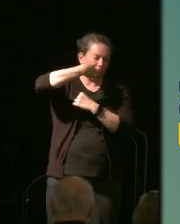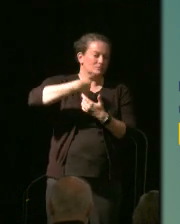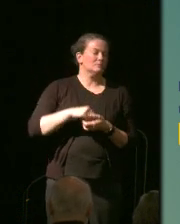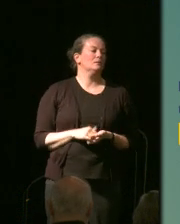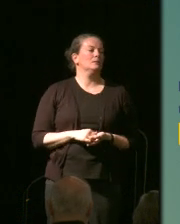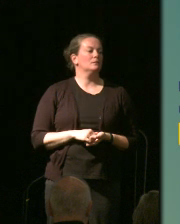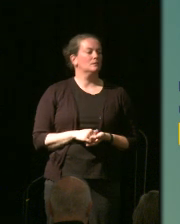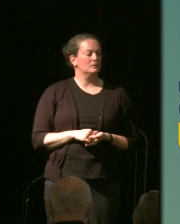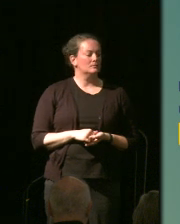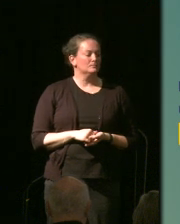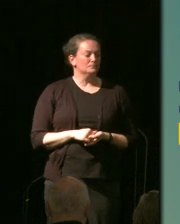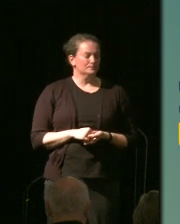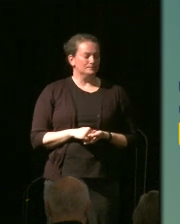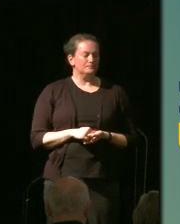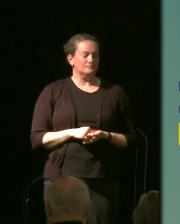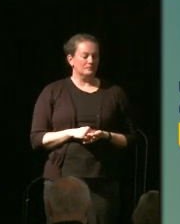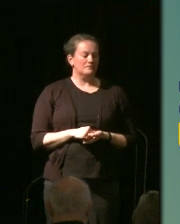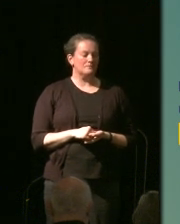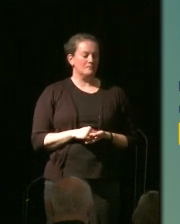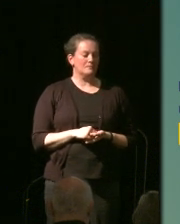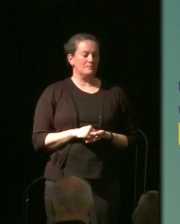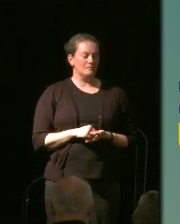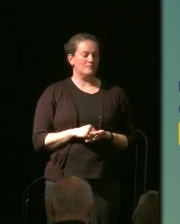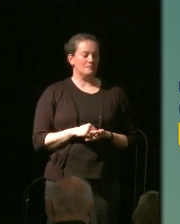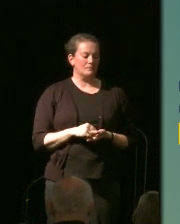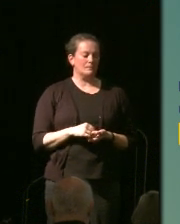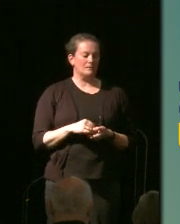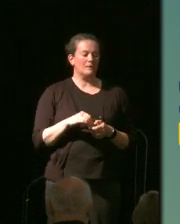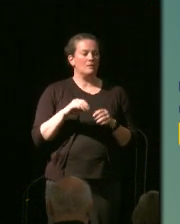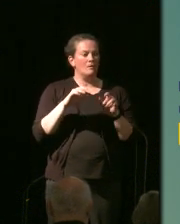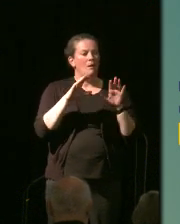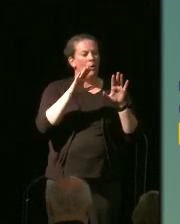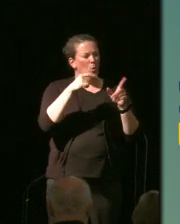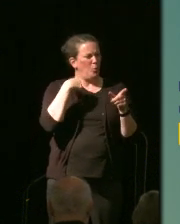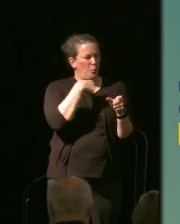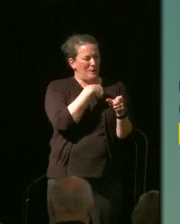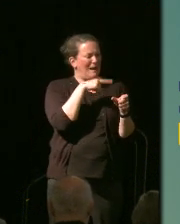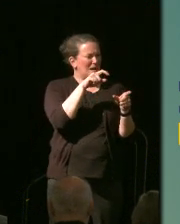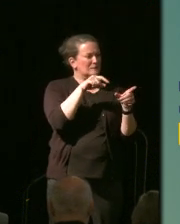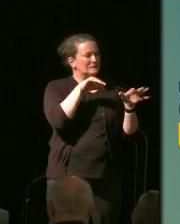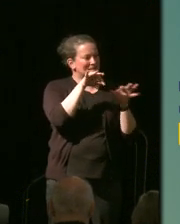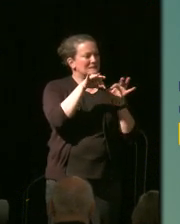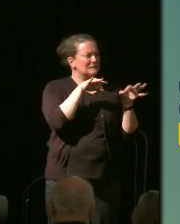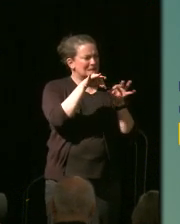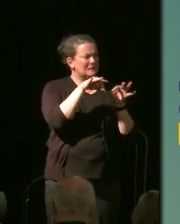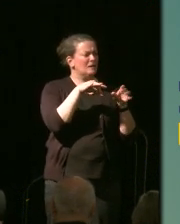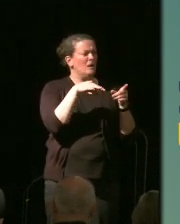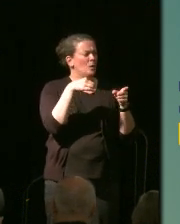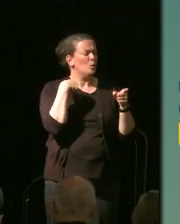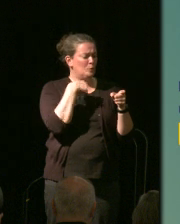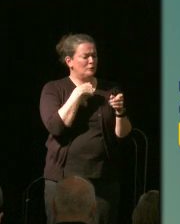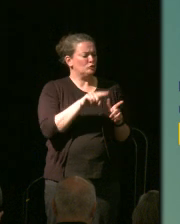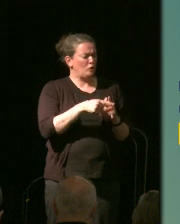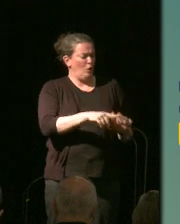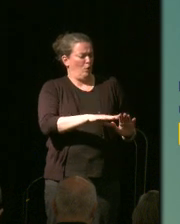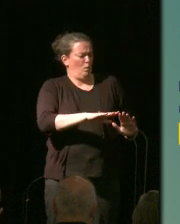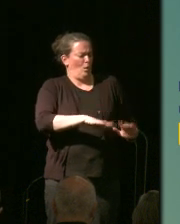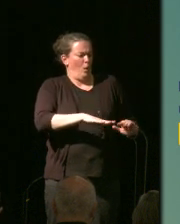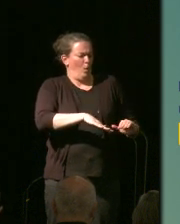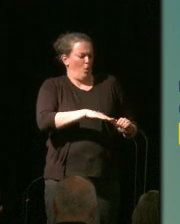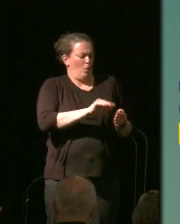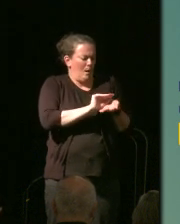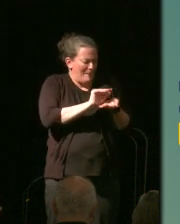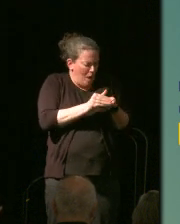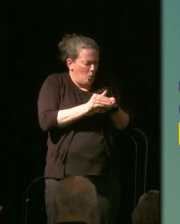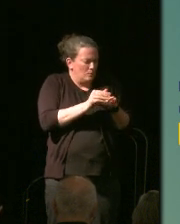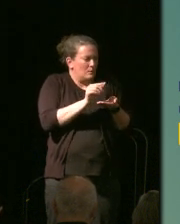FDA lately is, we said, well, we've done a 3 and a 6 million cell dose before. We think we're going to take the 6 million dose forward for all the reasons you'll see in the